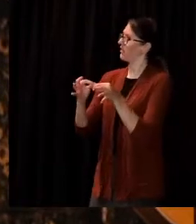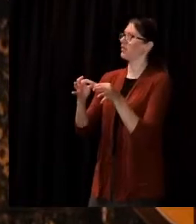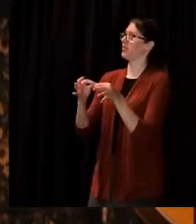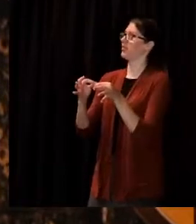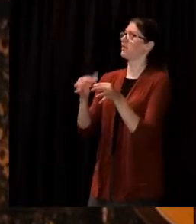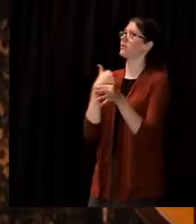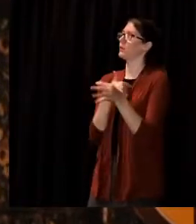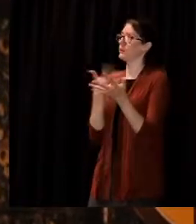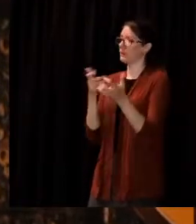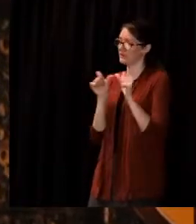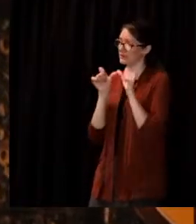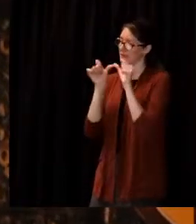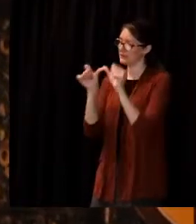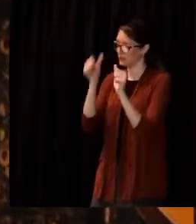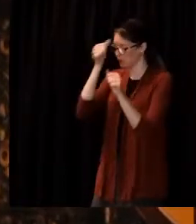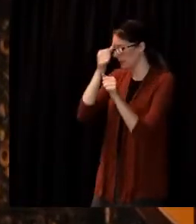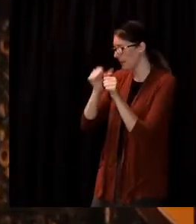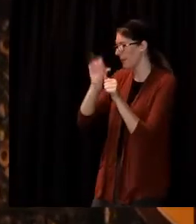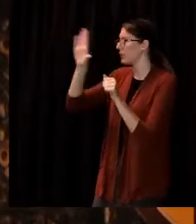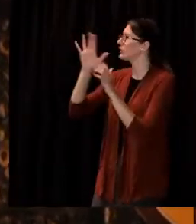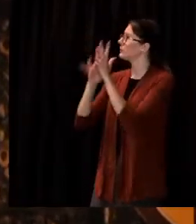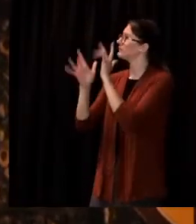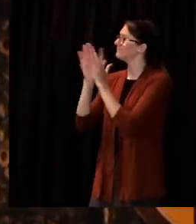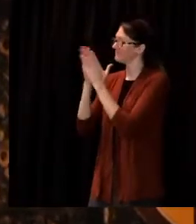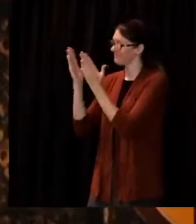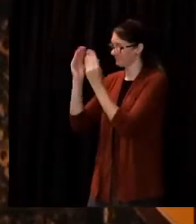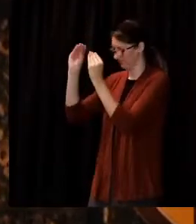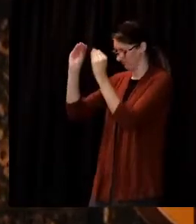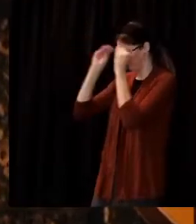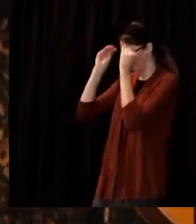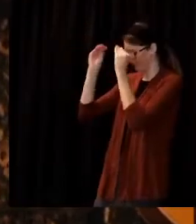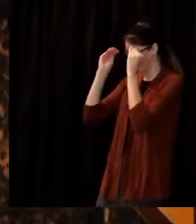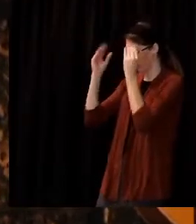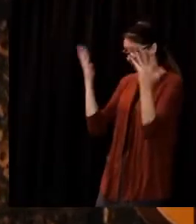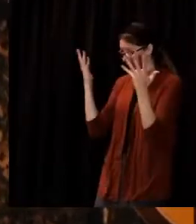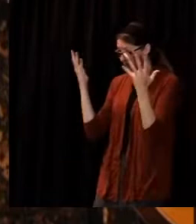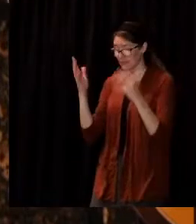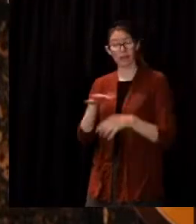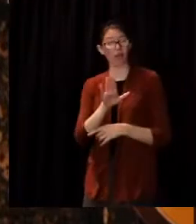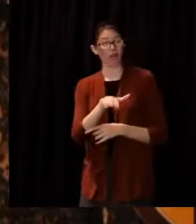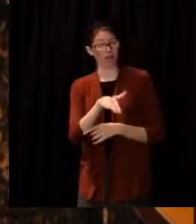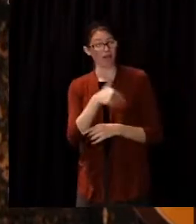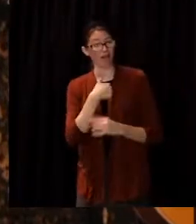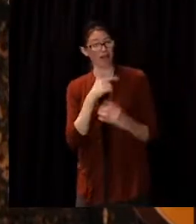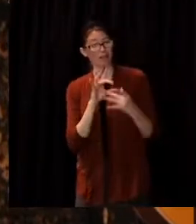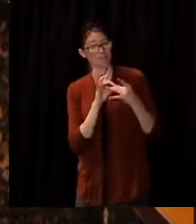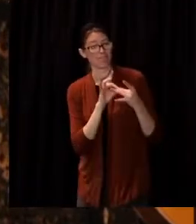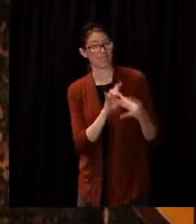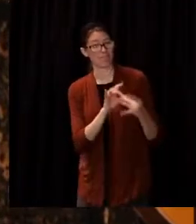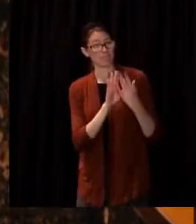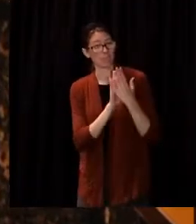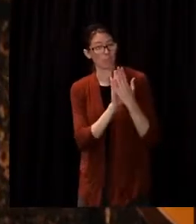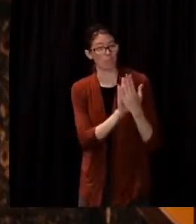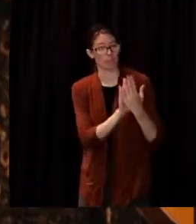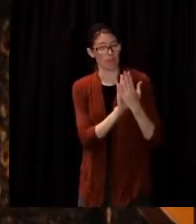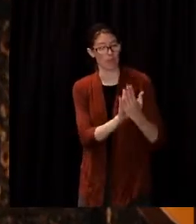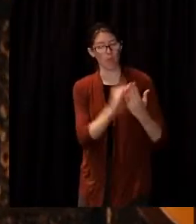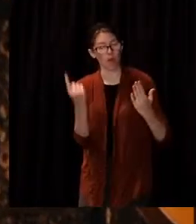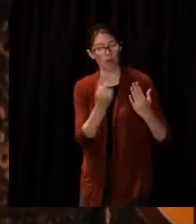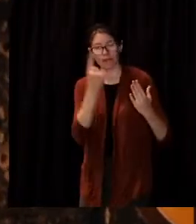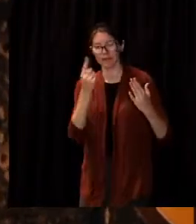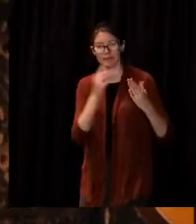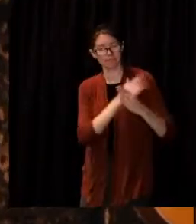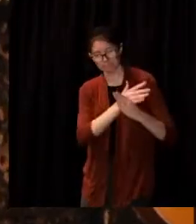faith, remembering your words to us. Lo, I am with you always, even to the